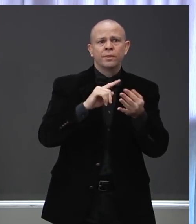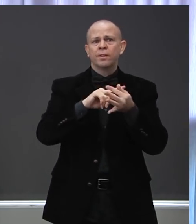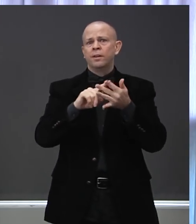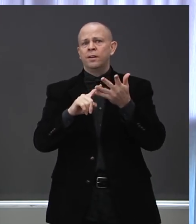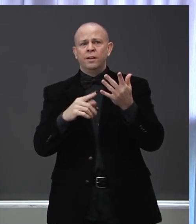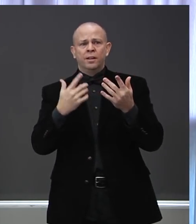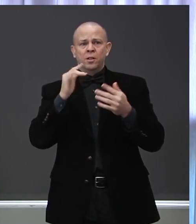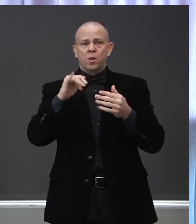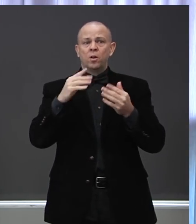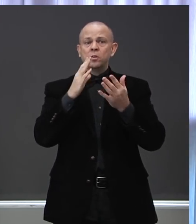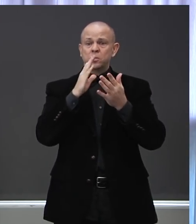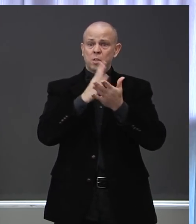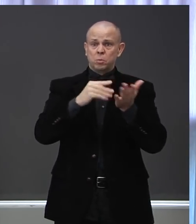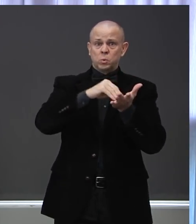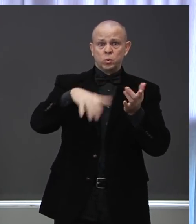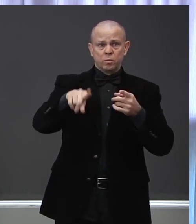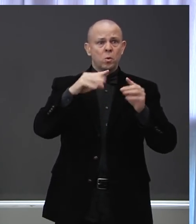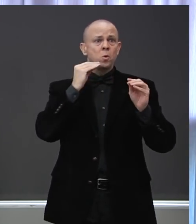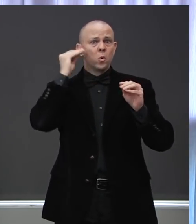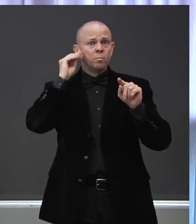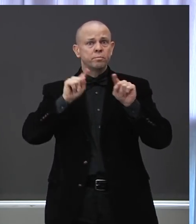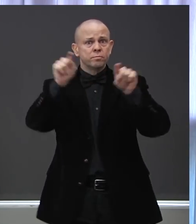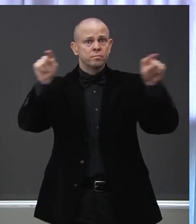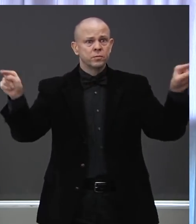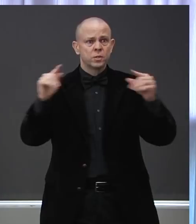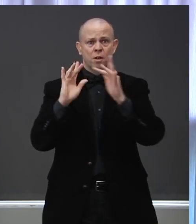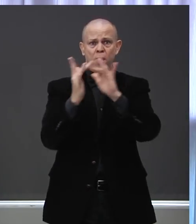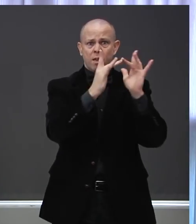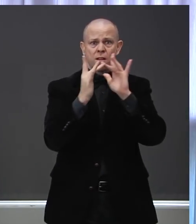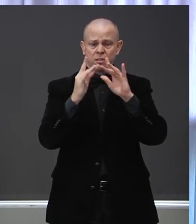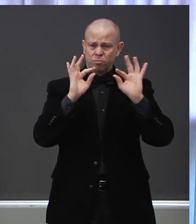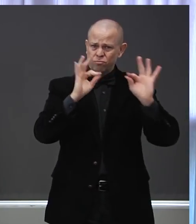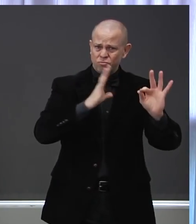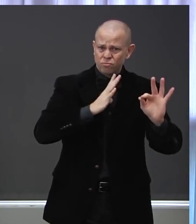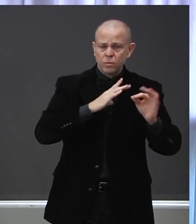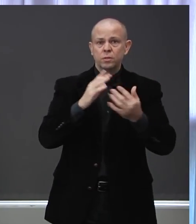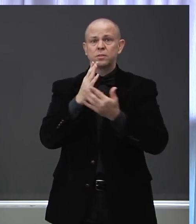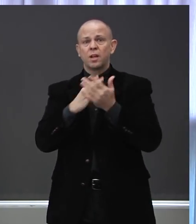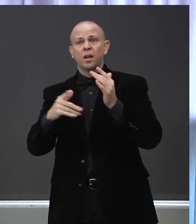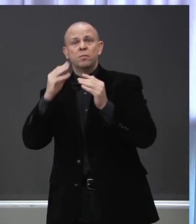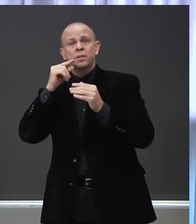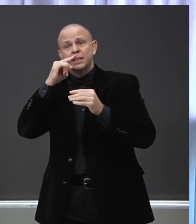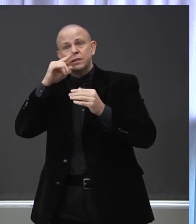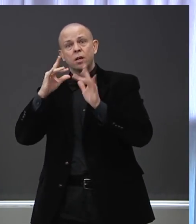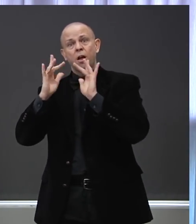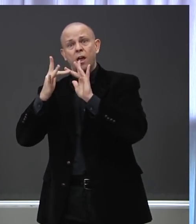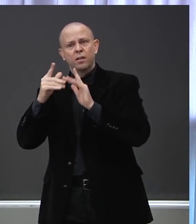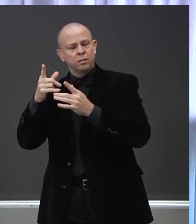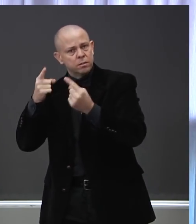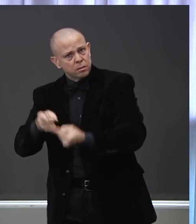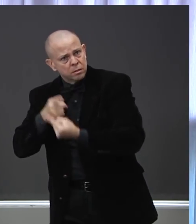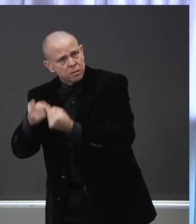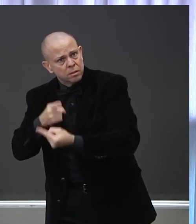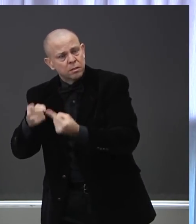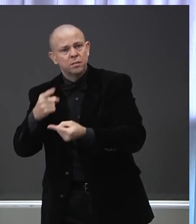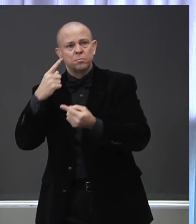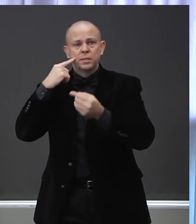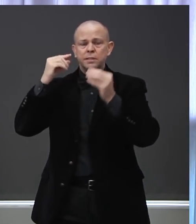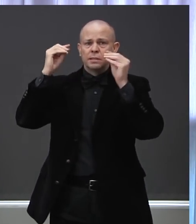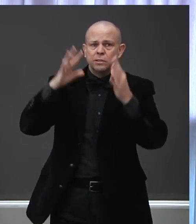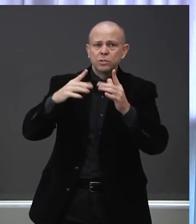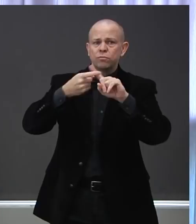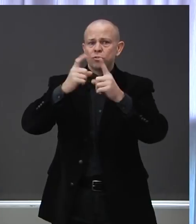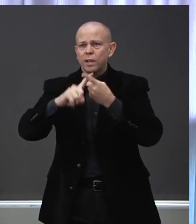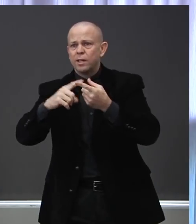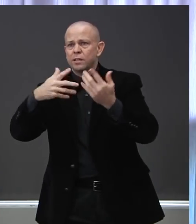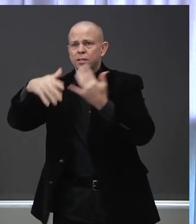learning, and many more are struggling. Many miss interaction with their teachers and friends, and I know that teachers are also working